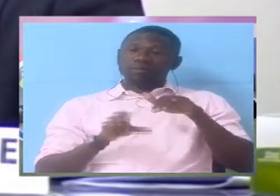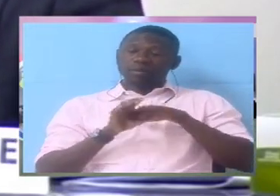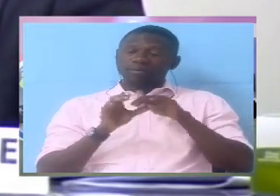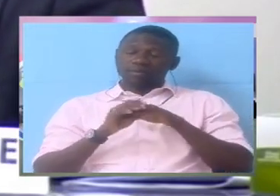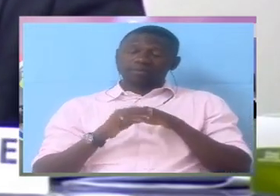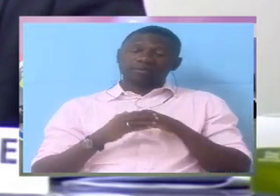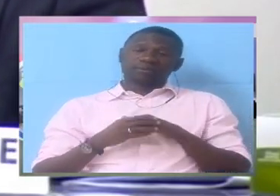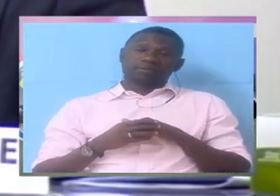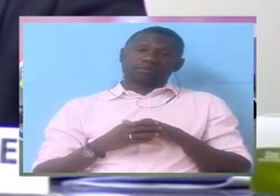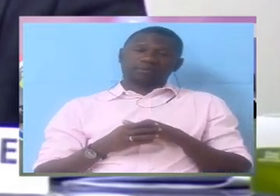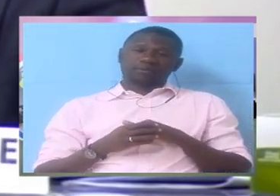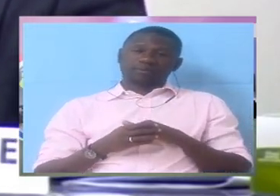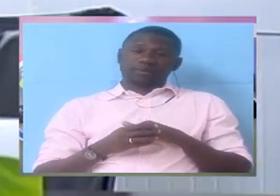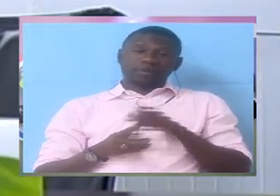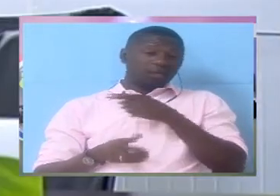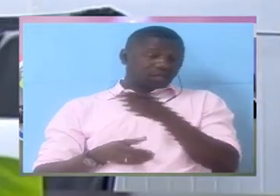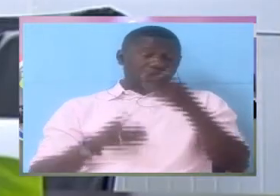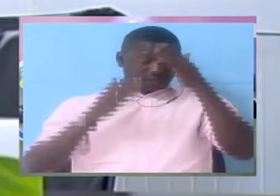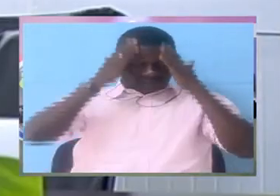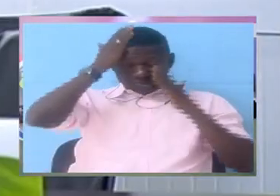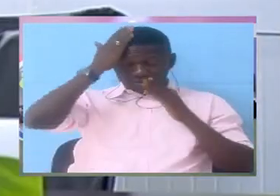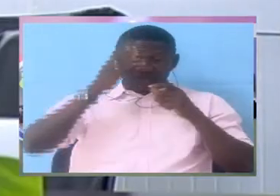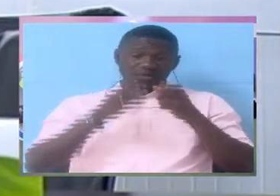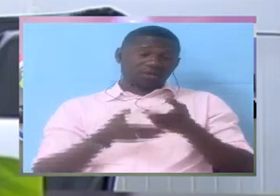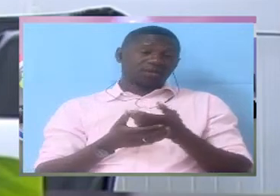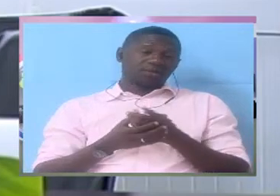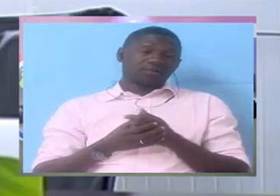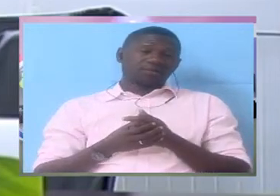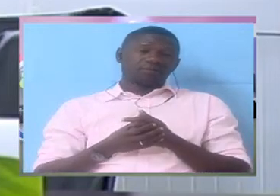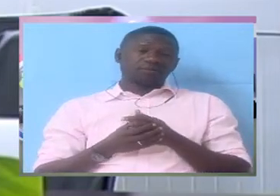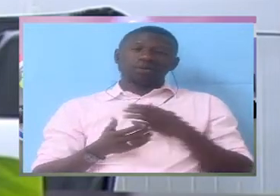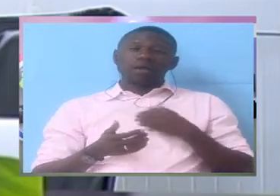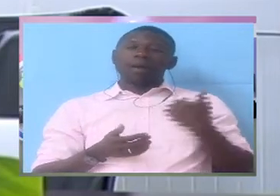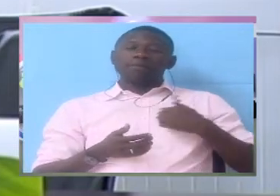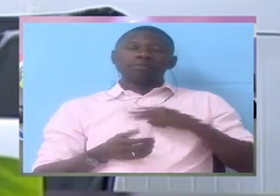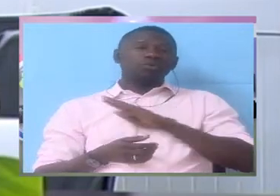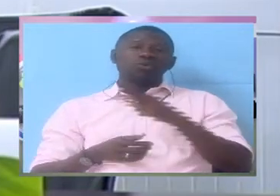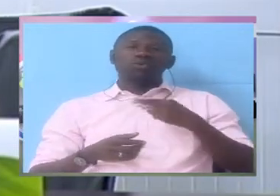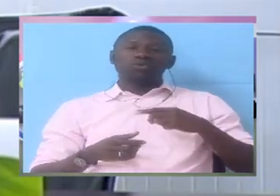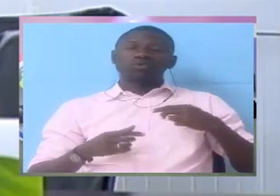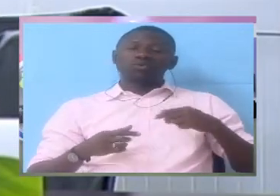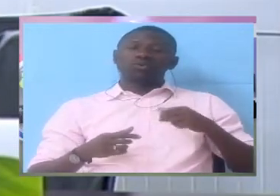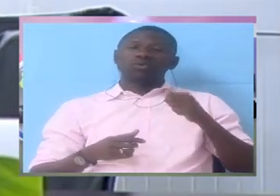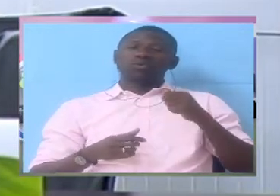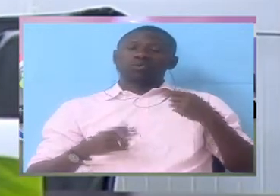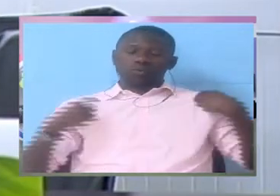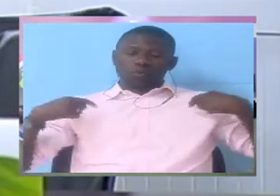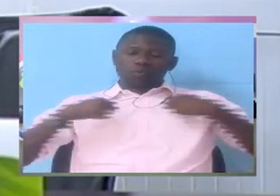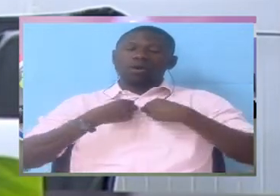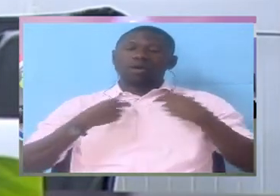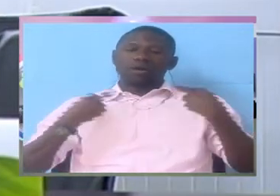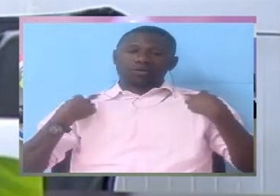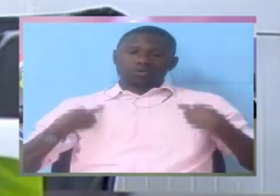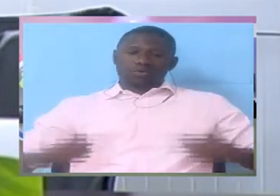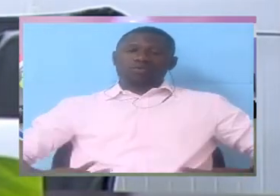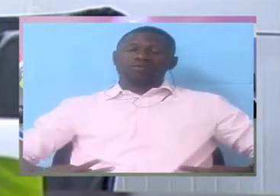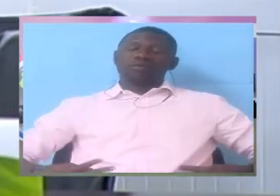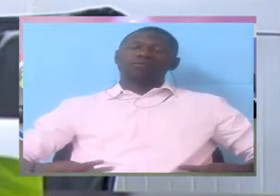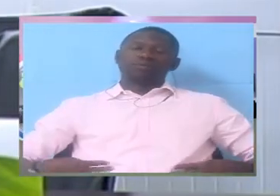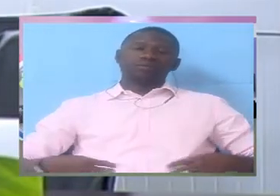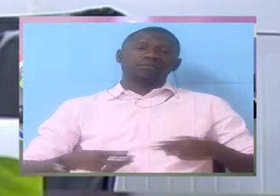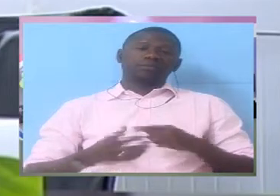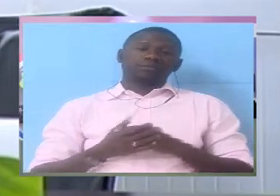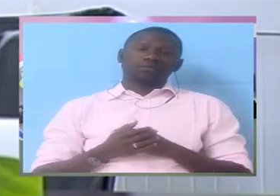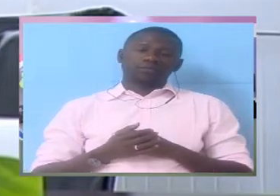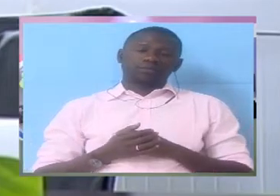no buka uniform do mbe. Because the operation was directed by the head of state. That was do by the headed. Menka directed by the head of state.